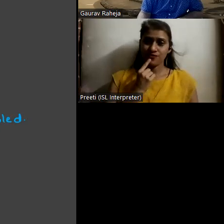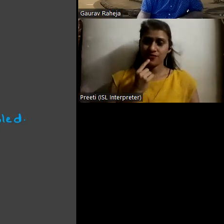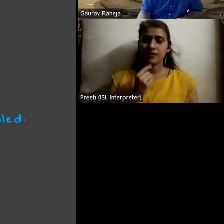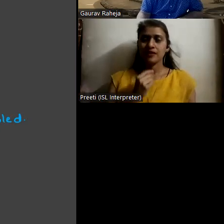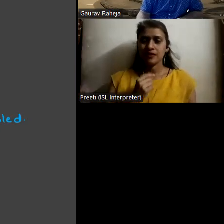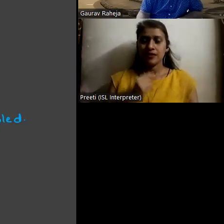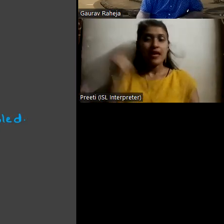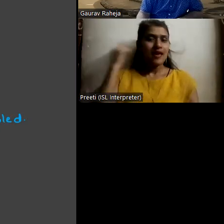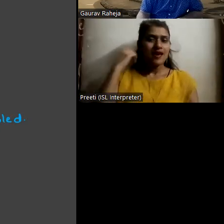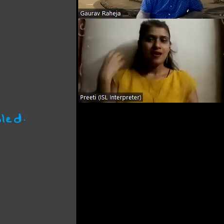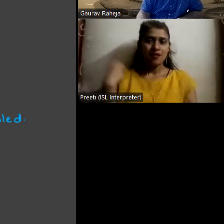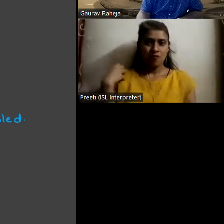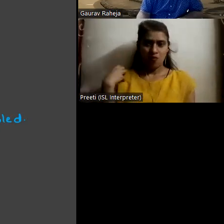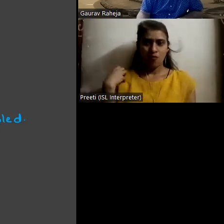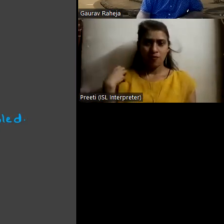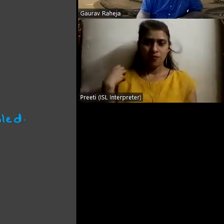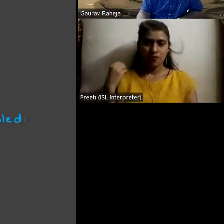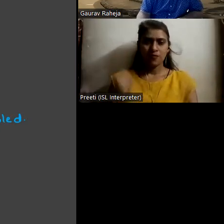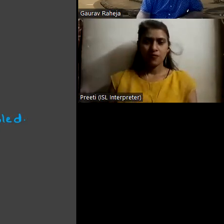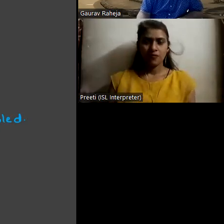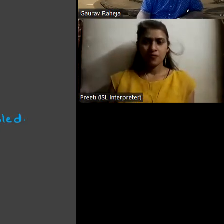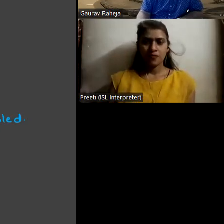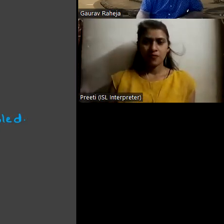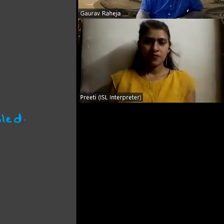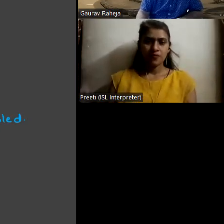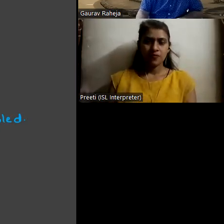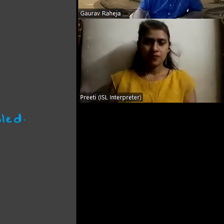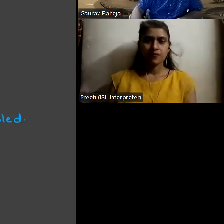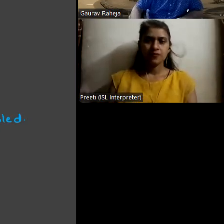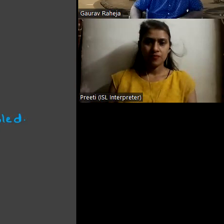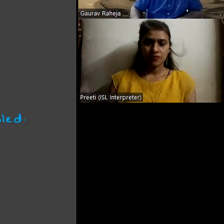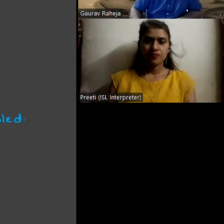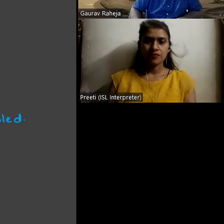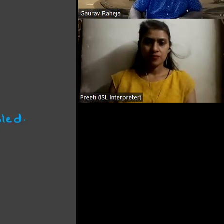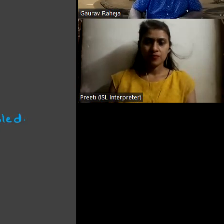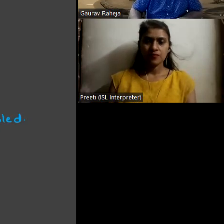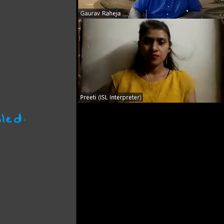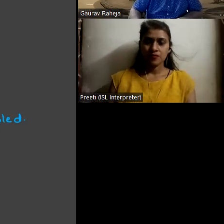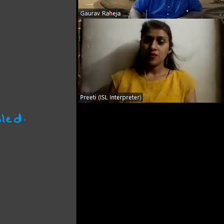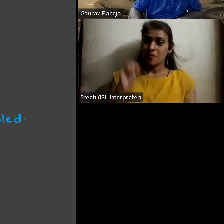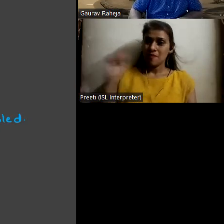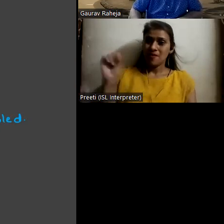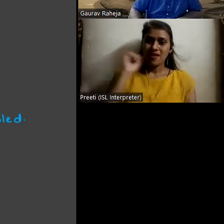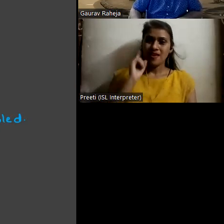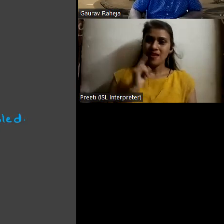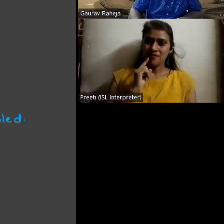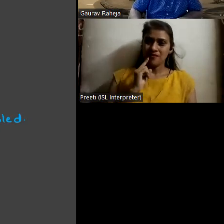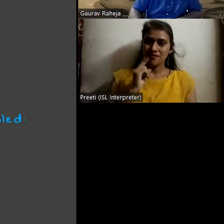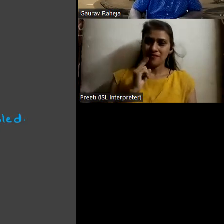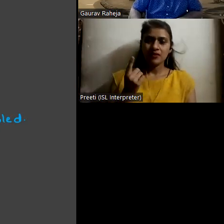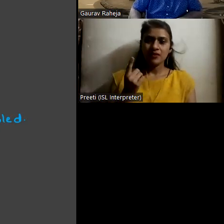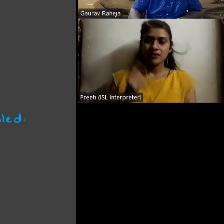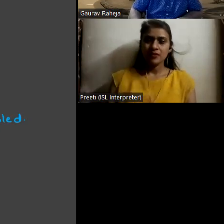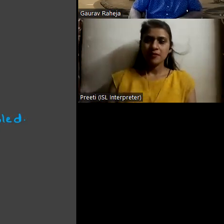Hmm. Uh, they have, according to them, yeah, according to him, a screen that